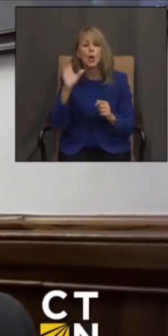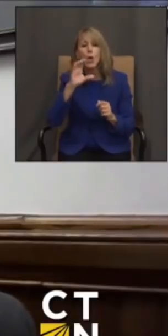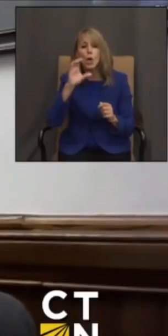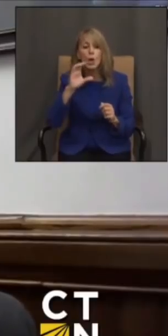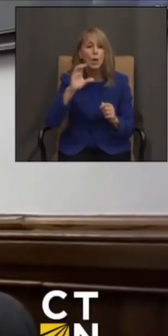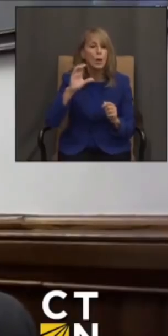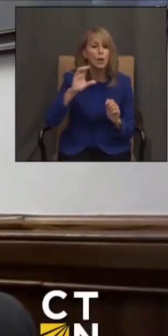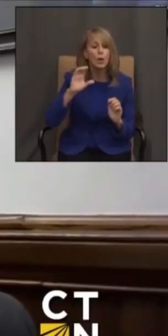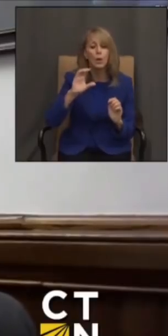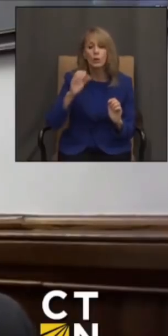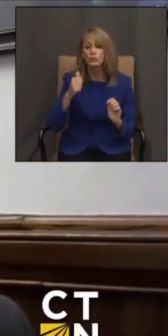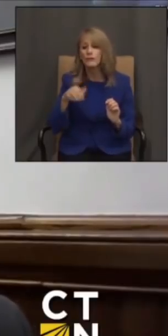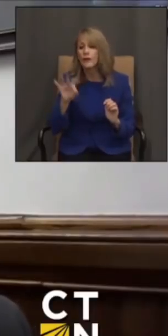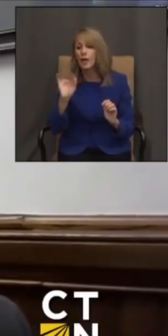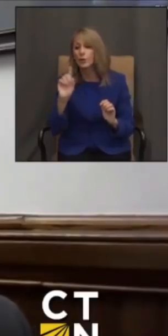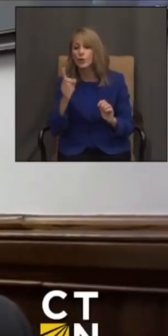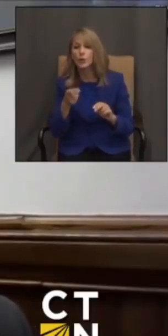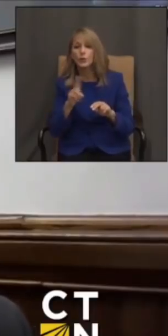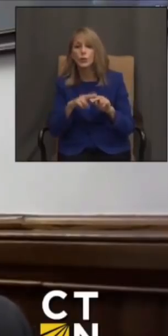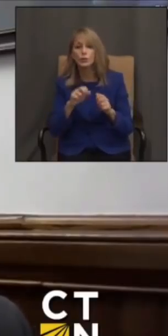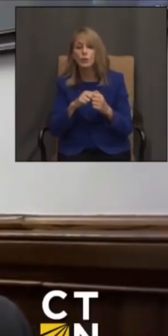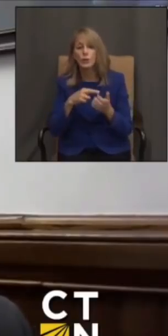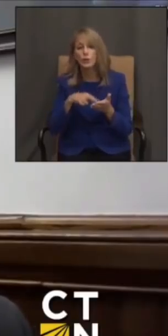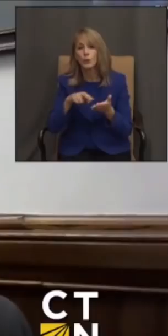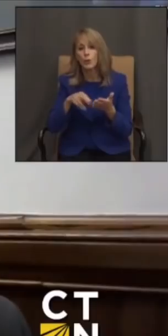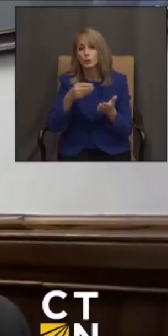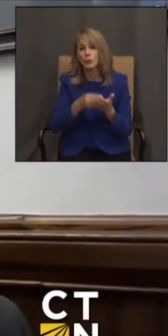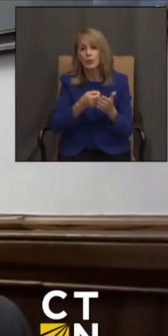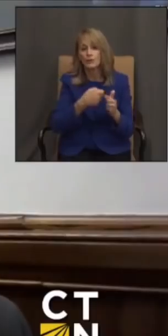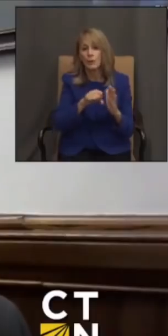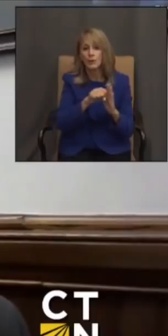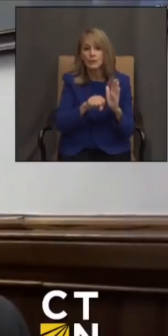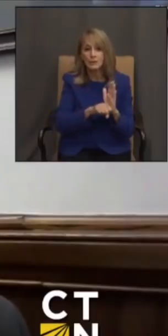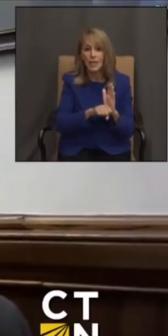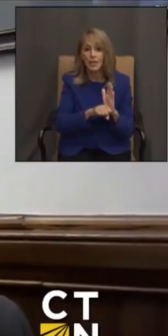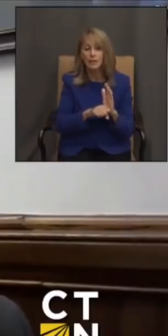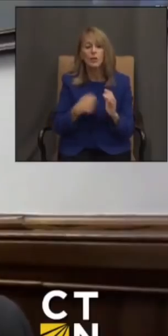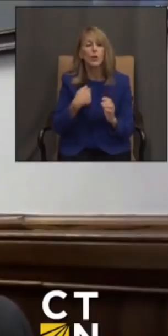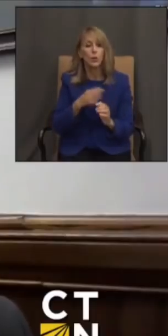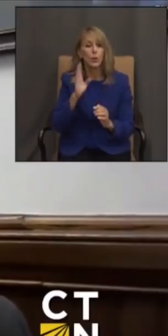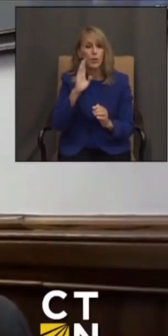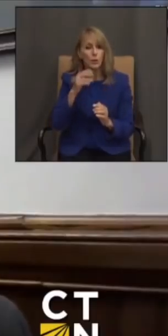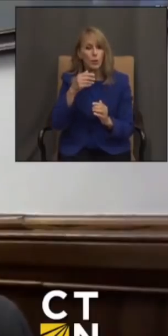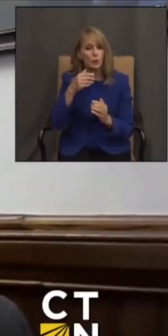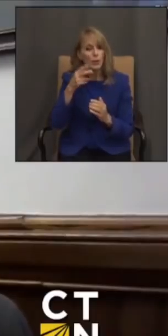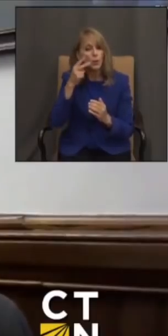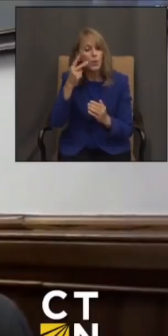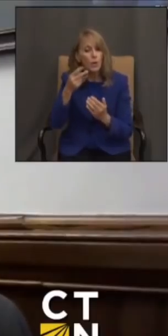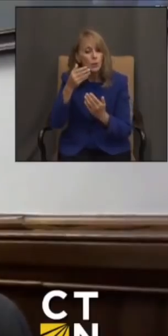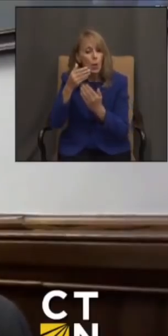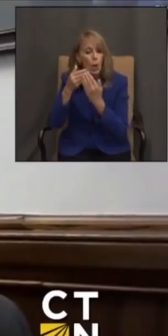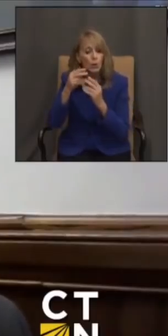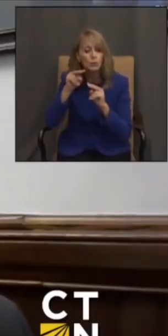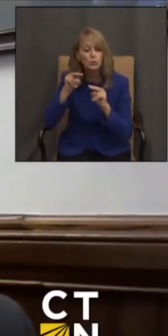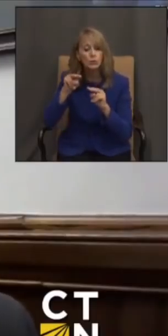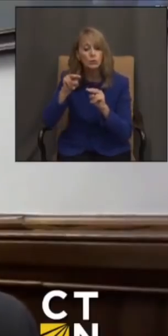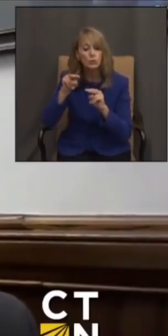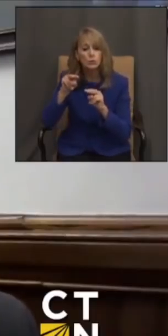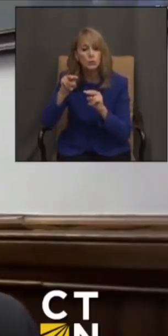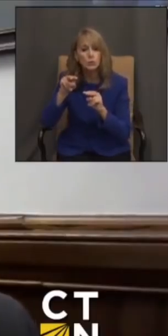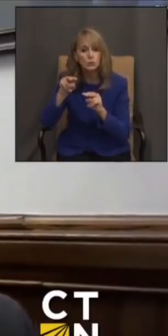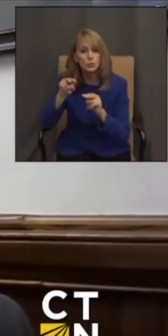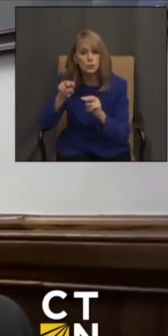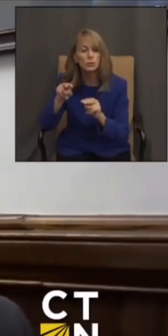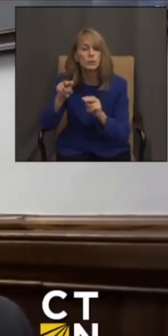of increase in reimbursement from the state, but we're going to be evaluating that very closely, especially now that we're in this crux of the